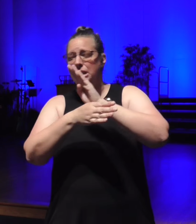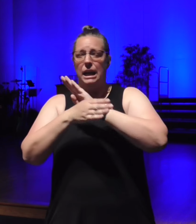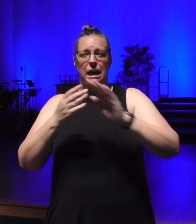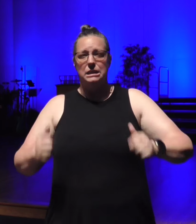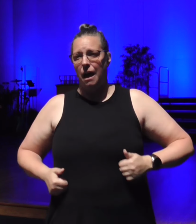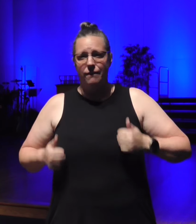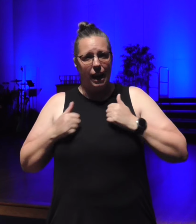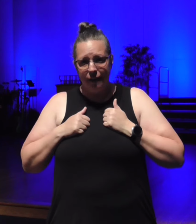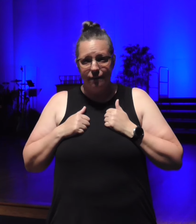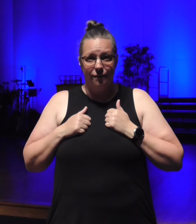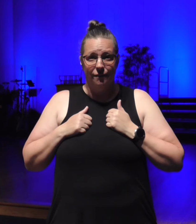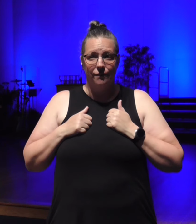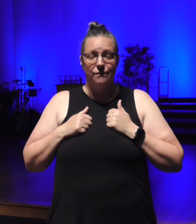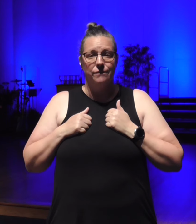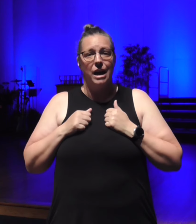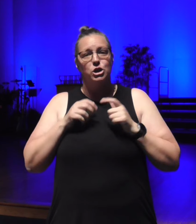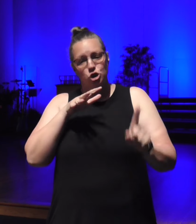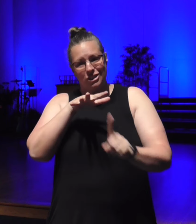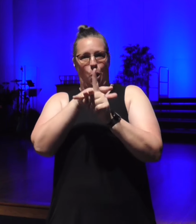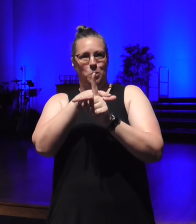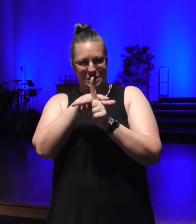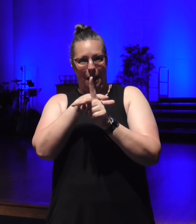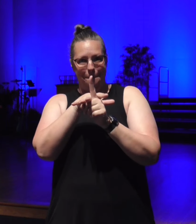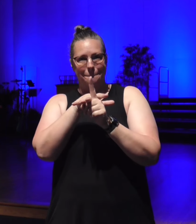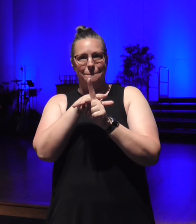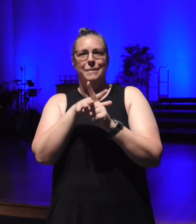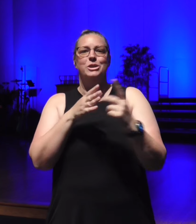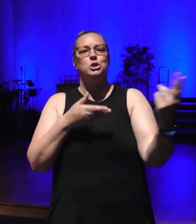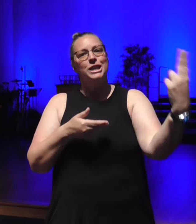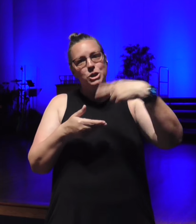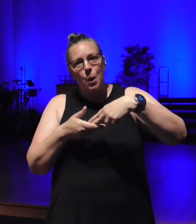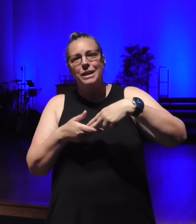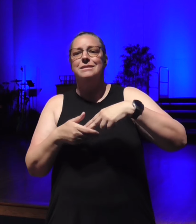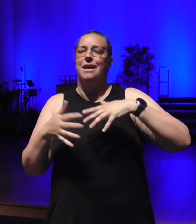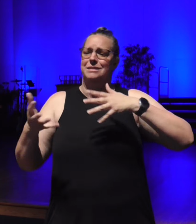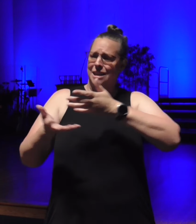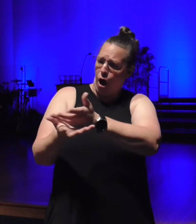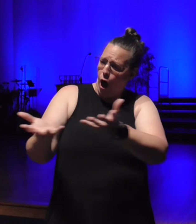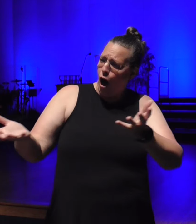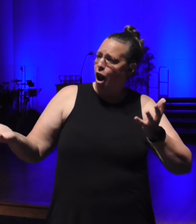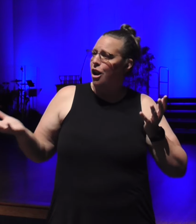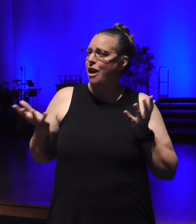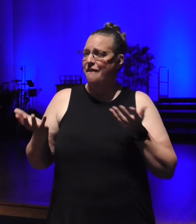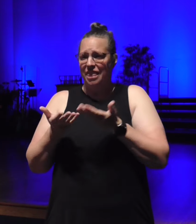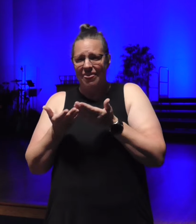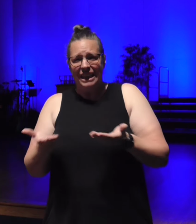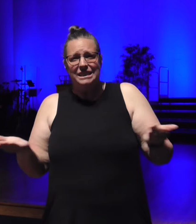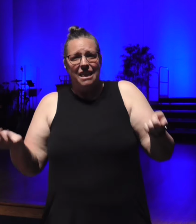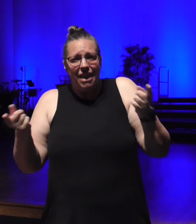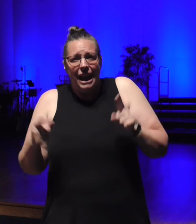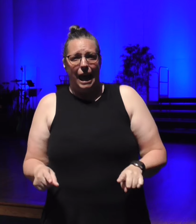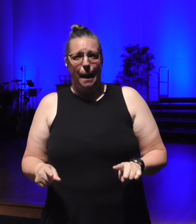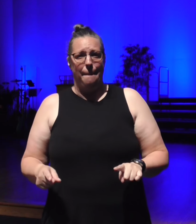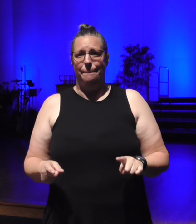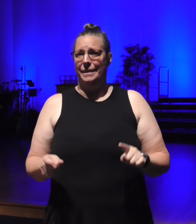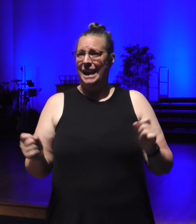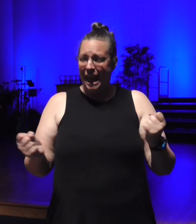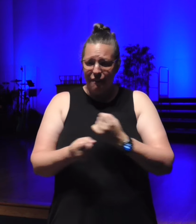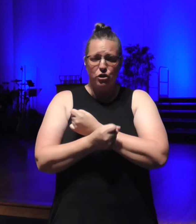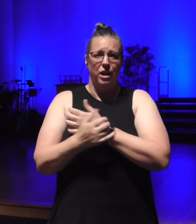says, she joins us amongst all the people groaning and dancing and making love, the trochee-mokey, every which way of humanity,